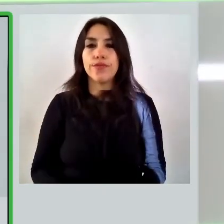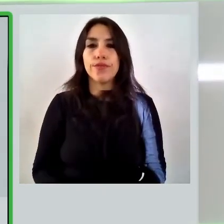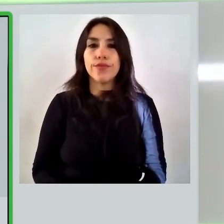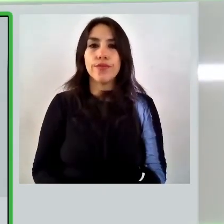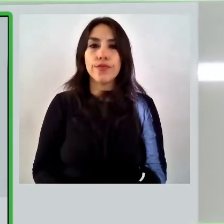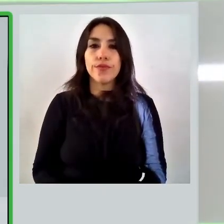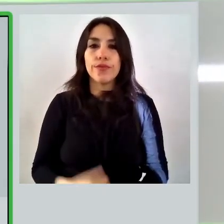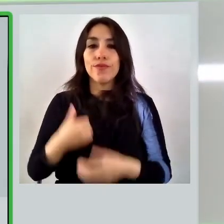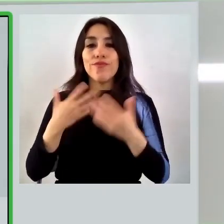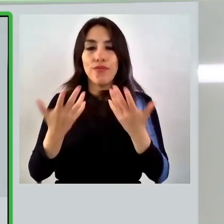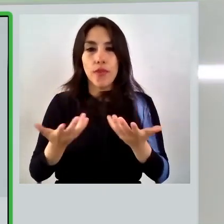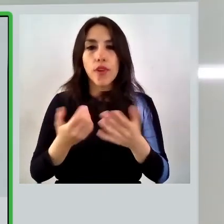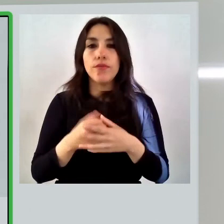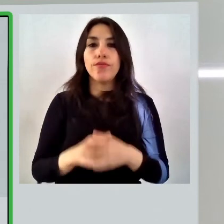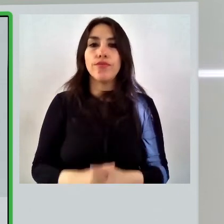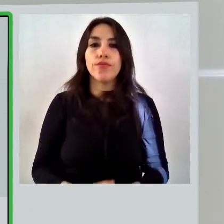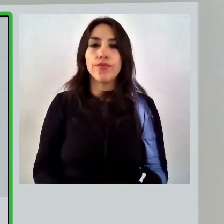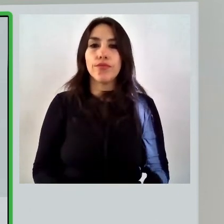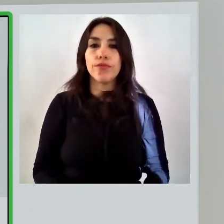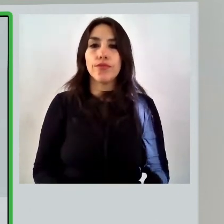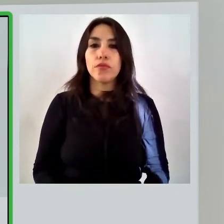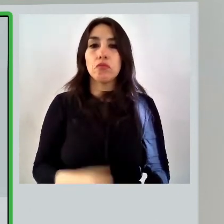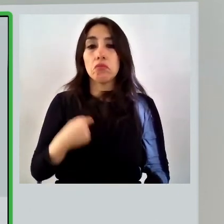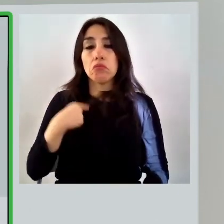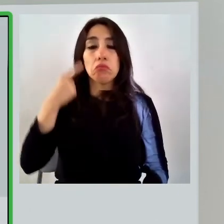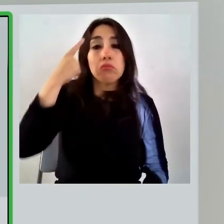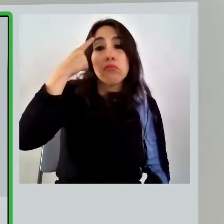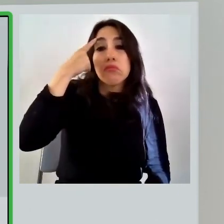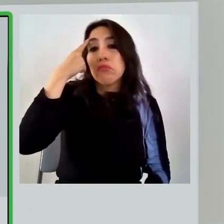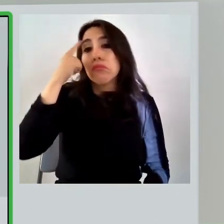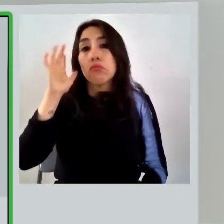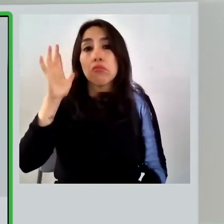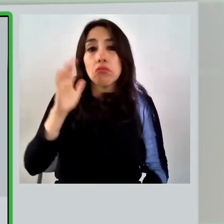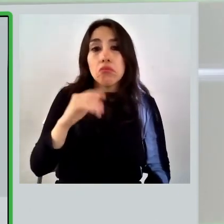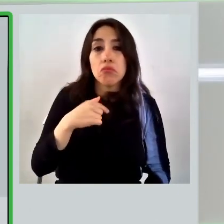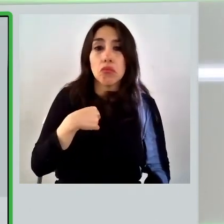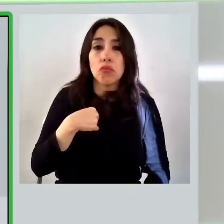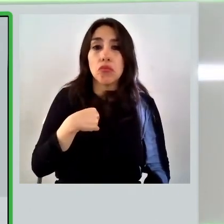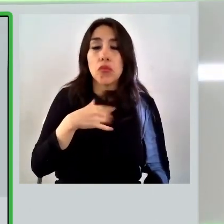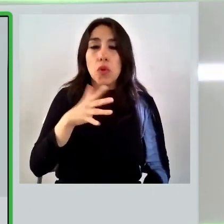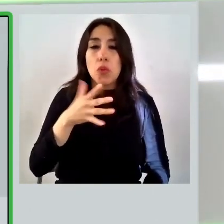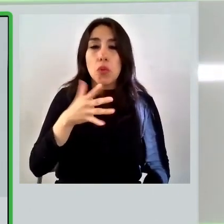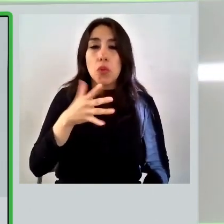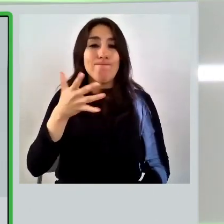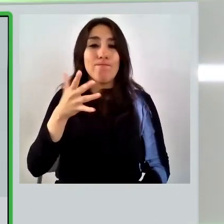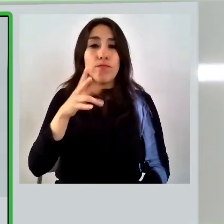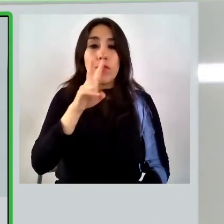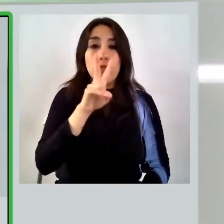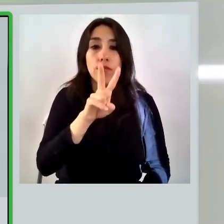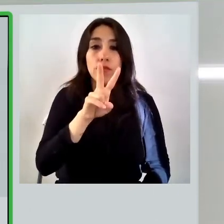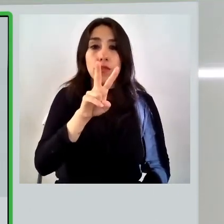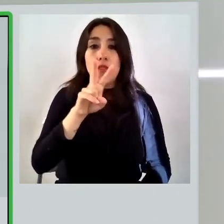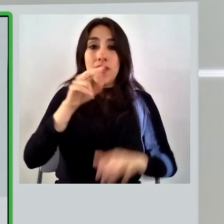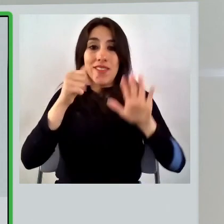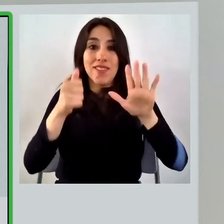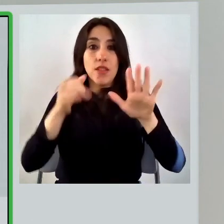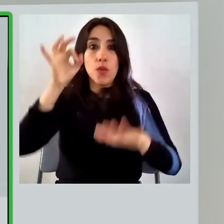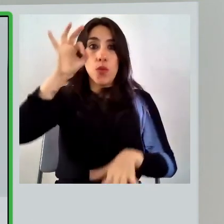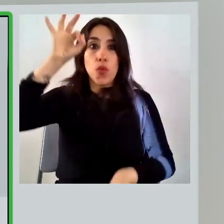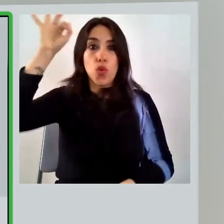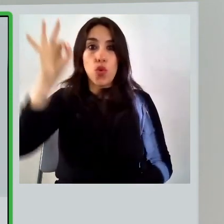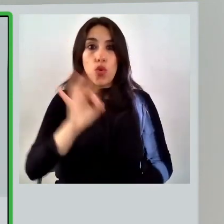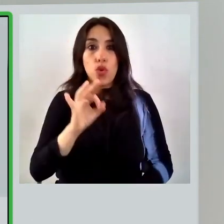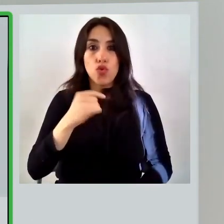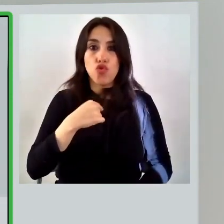those who are 26% more likely to be open about our disabilities when we have visible role models in leadership.